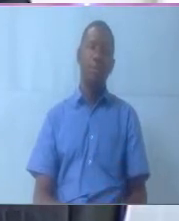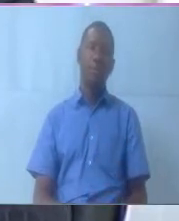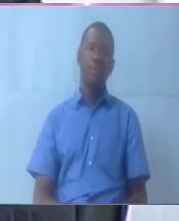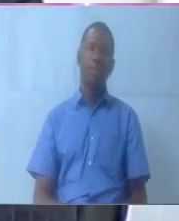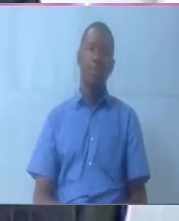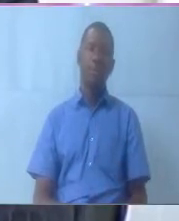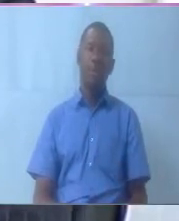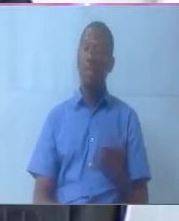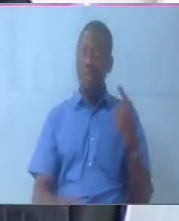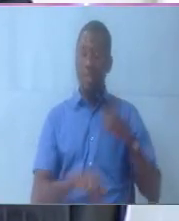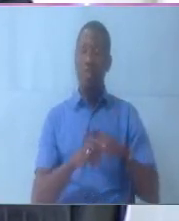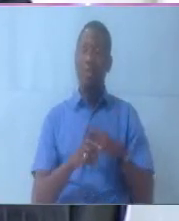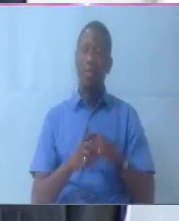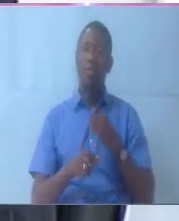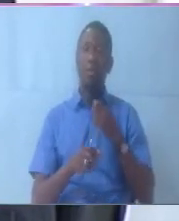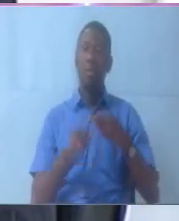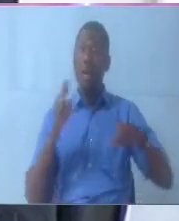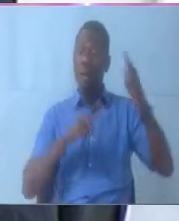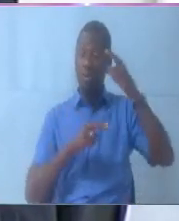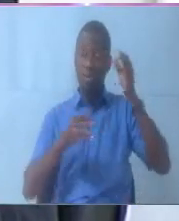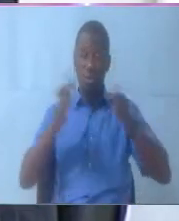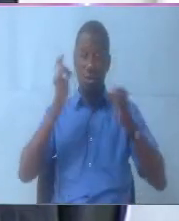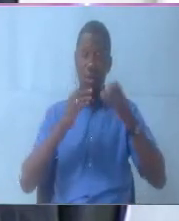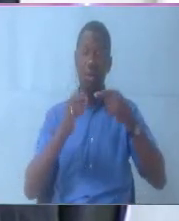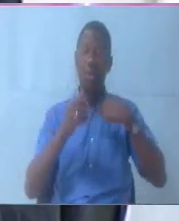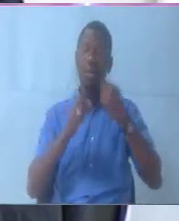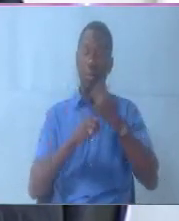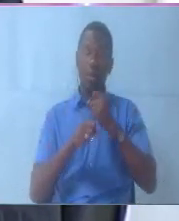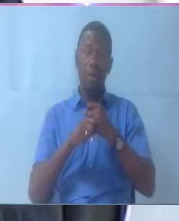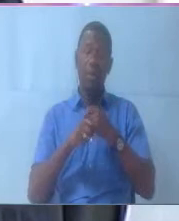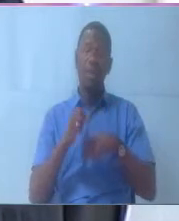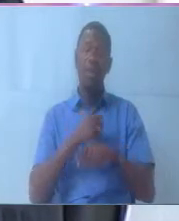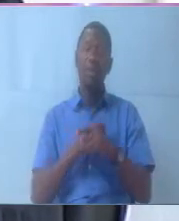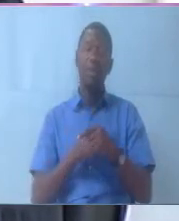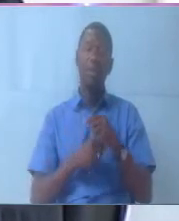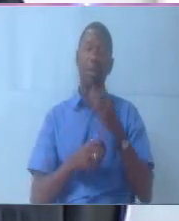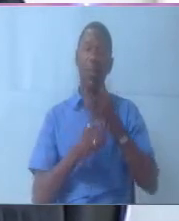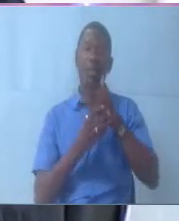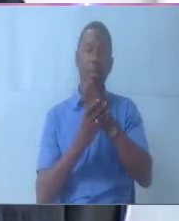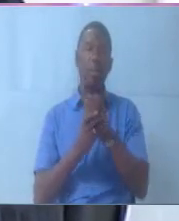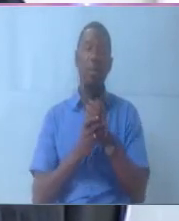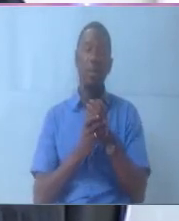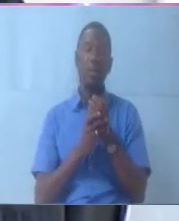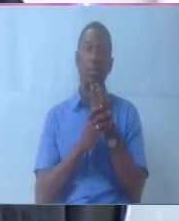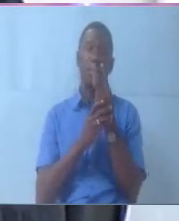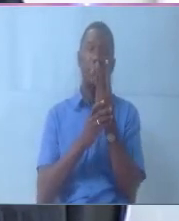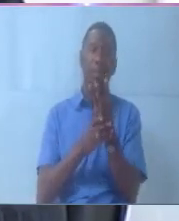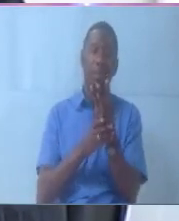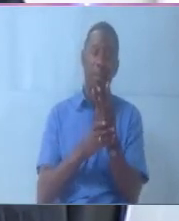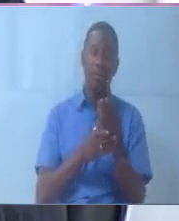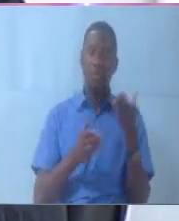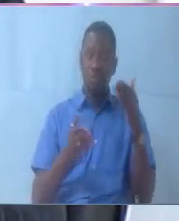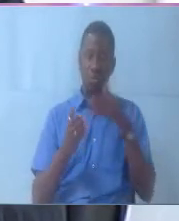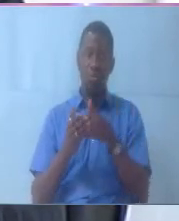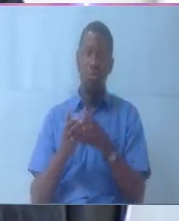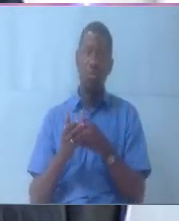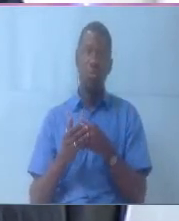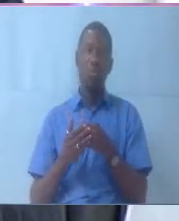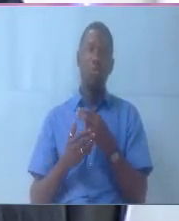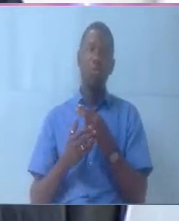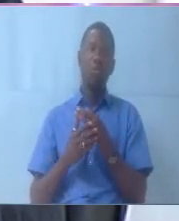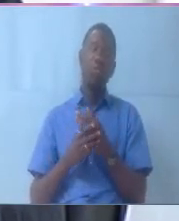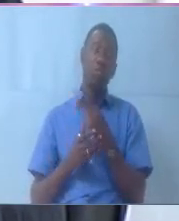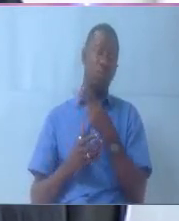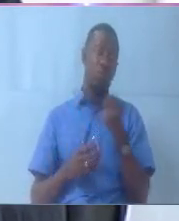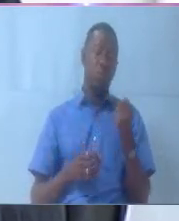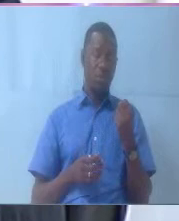between 1998 to 2003. Justice Mam Yasin atafana mu High Court kitindirla bunda la moleti